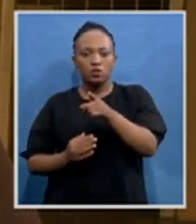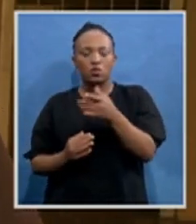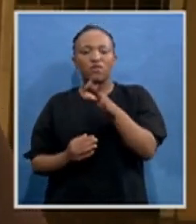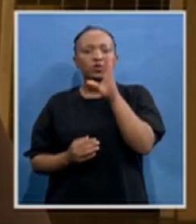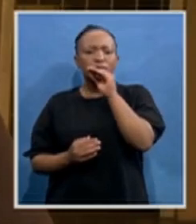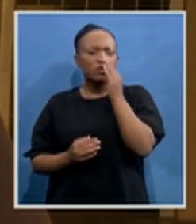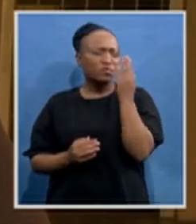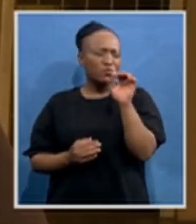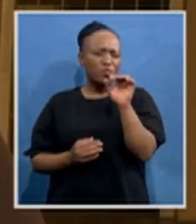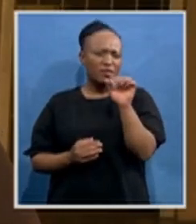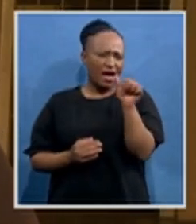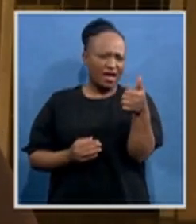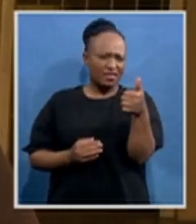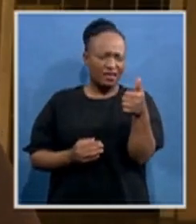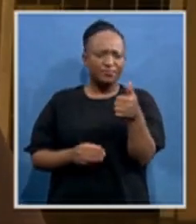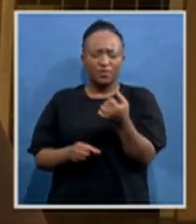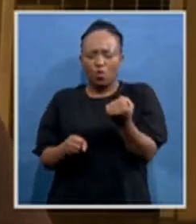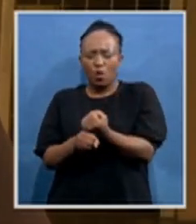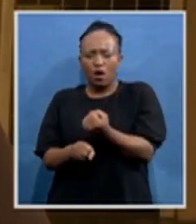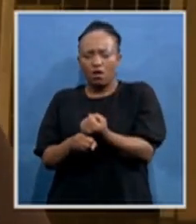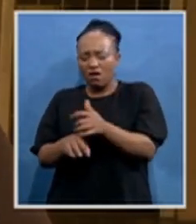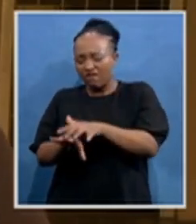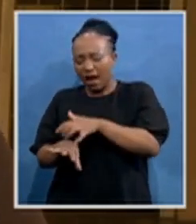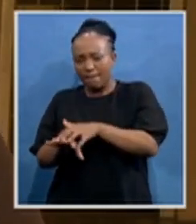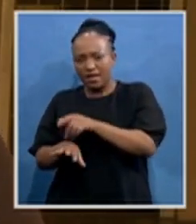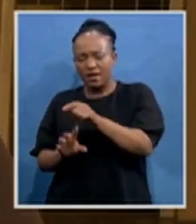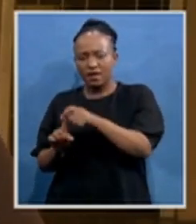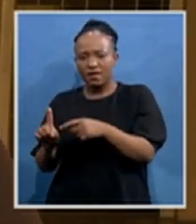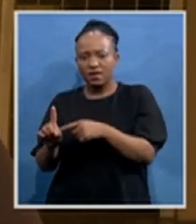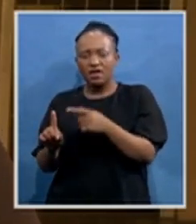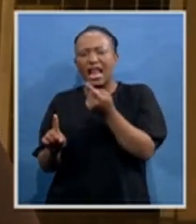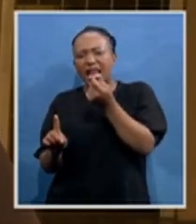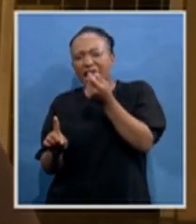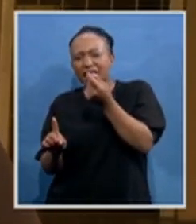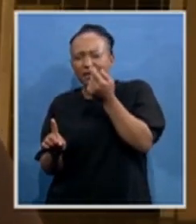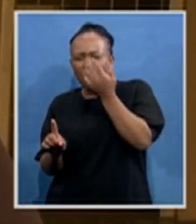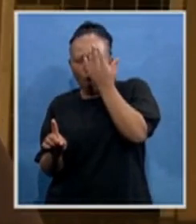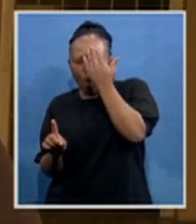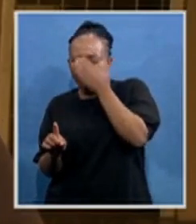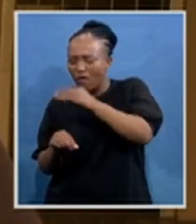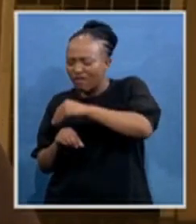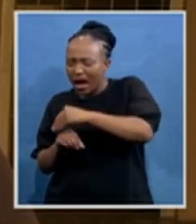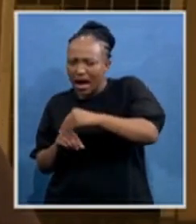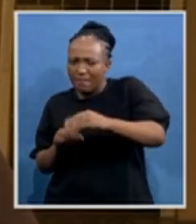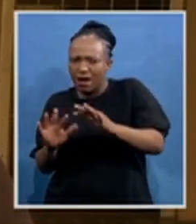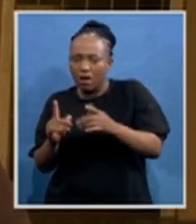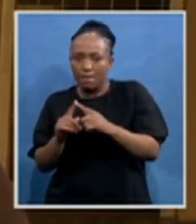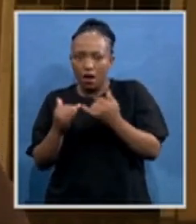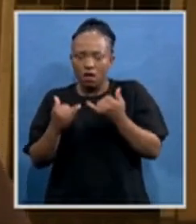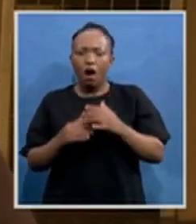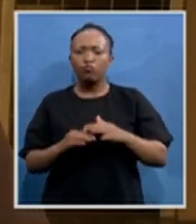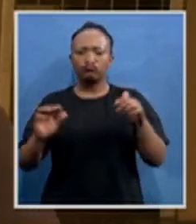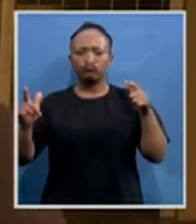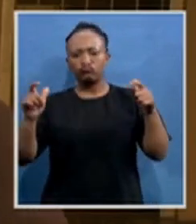farming side of things. He said he knew a little bit about growing something, but now he is in charge of growing a fully fledged